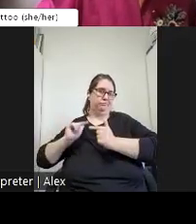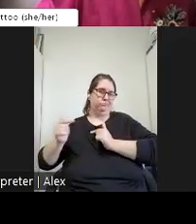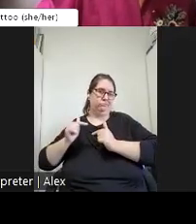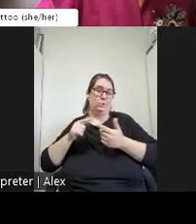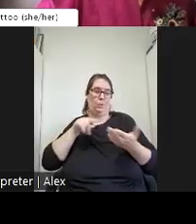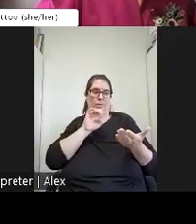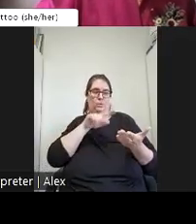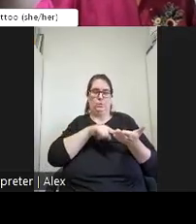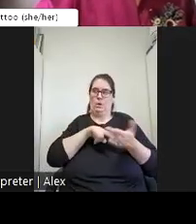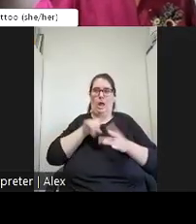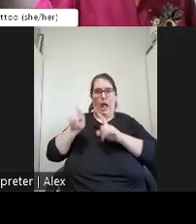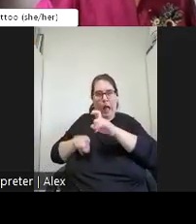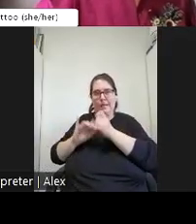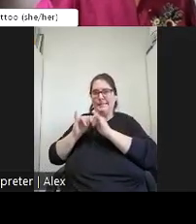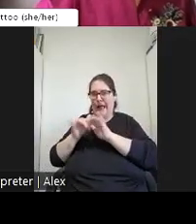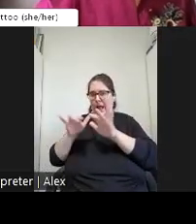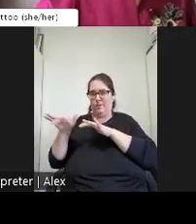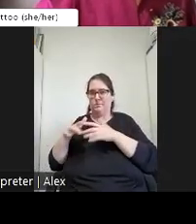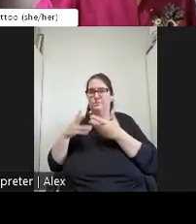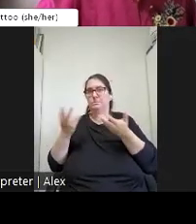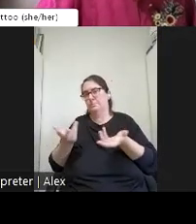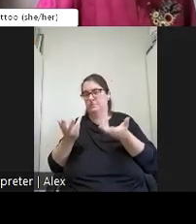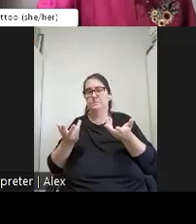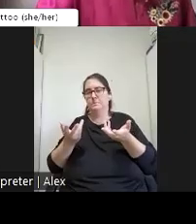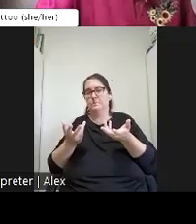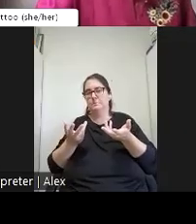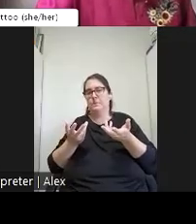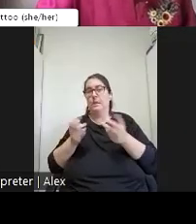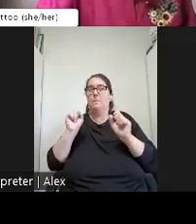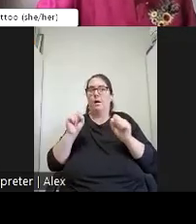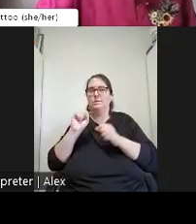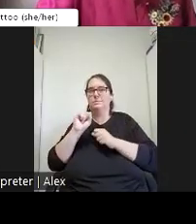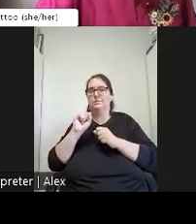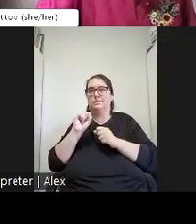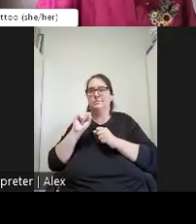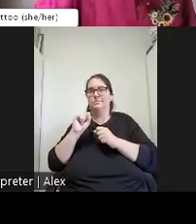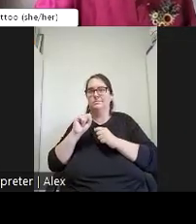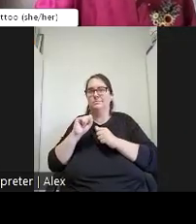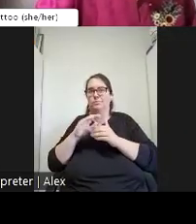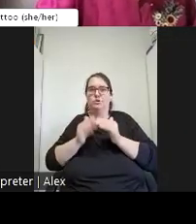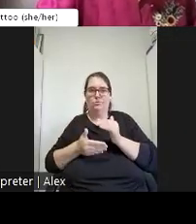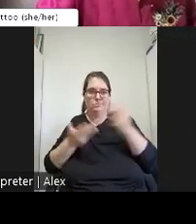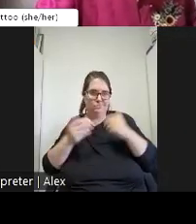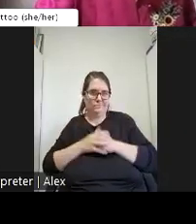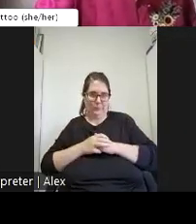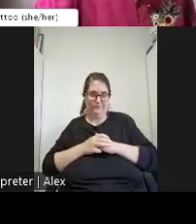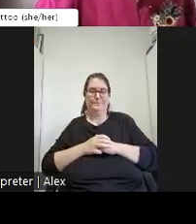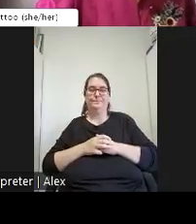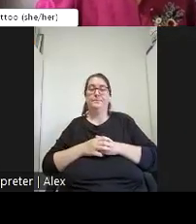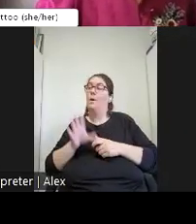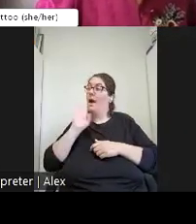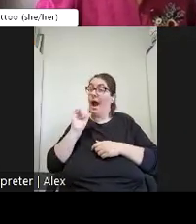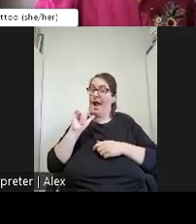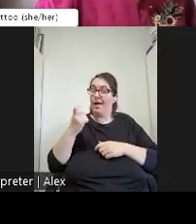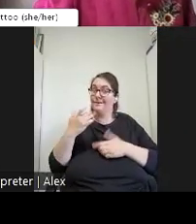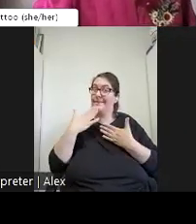tool, and then what could be the outcome. So, hi, Alex. Thank you